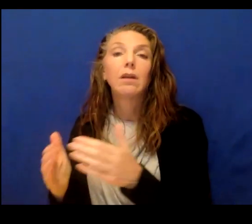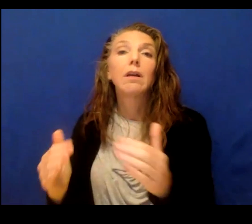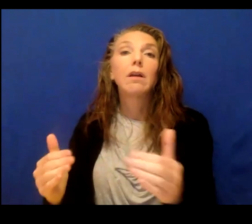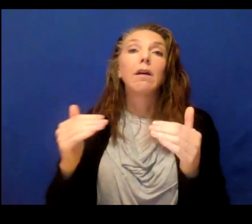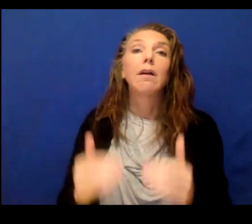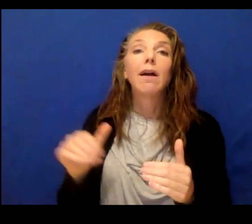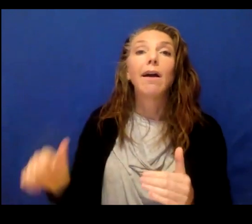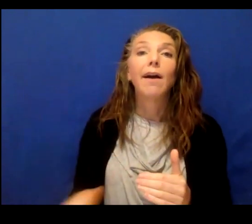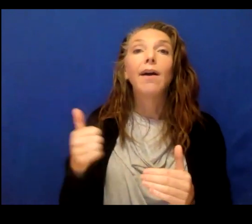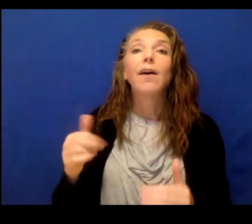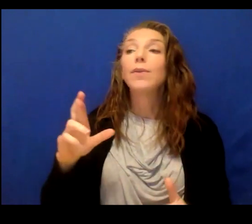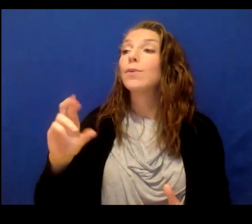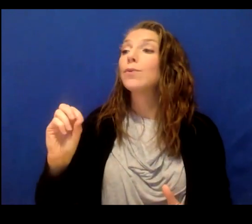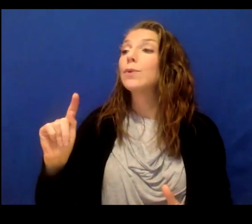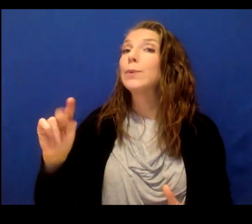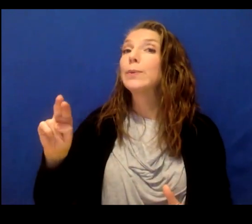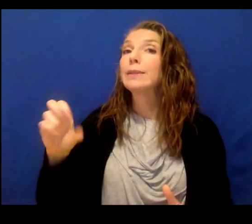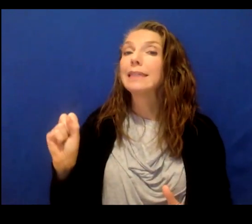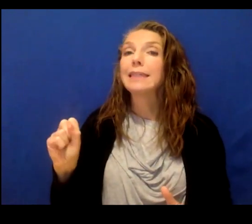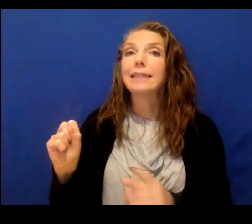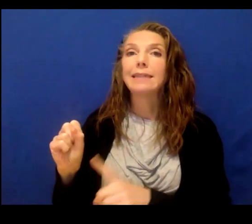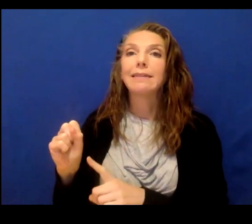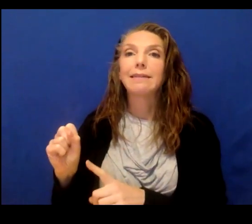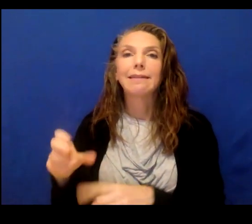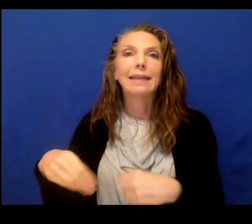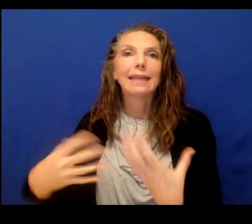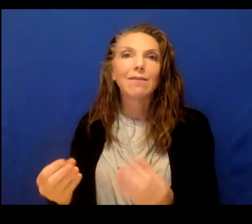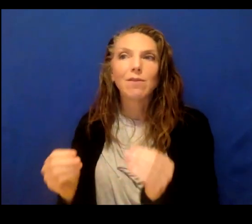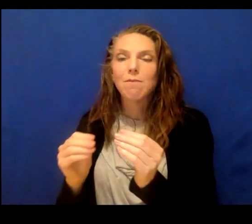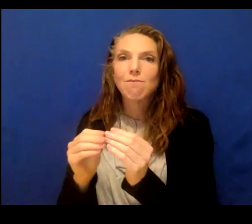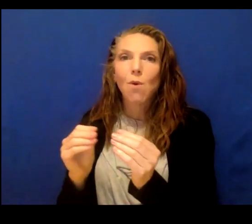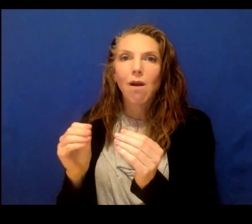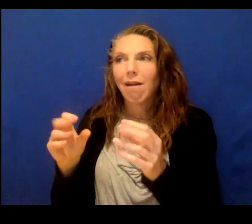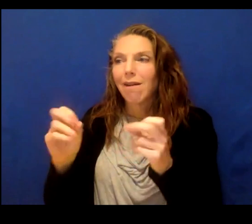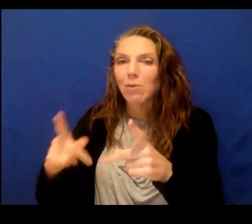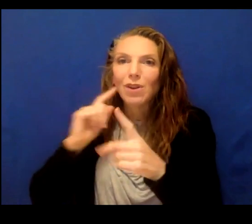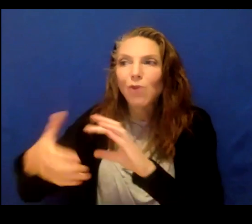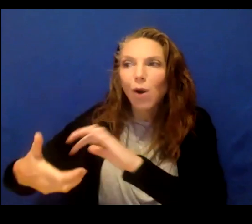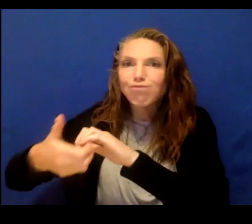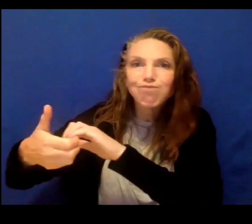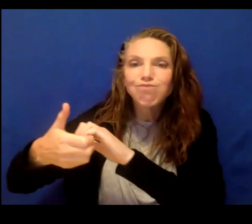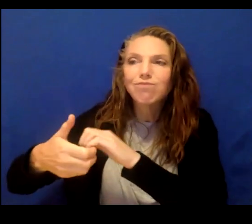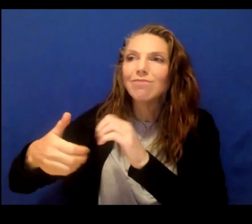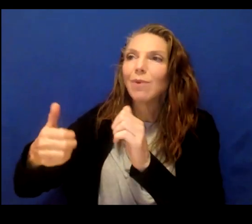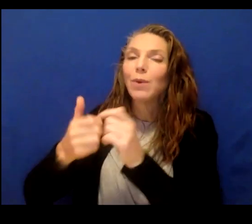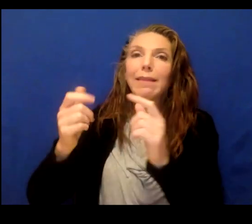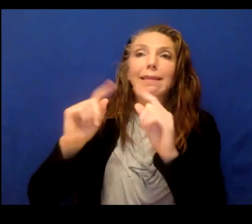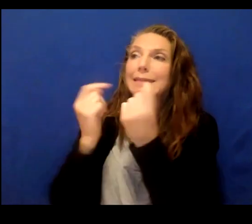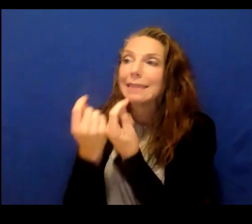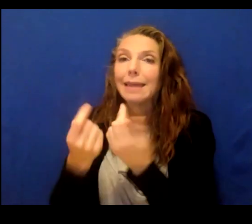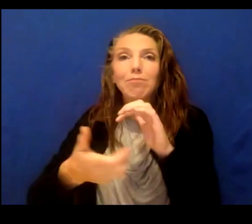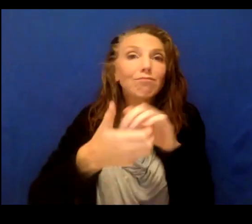routines are more offer more opportunity to partner as a team and with children and with families to really